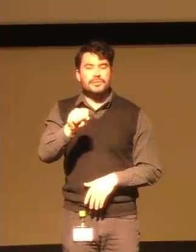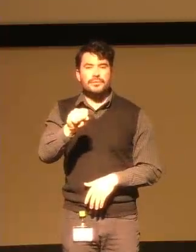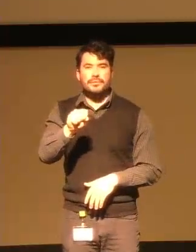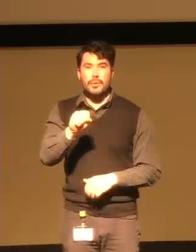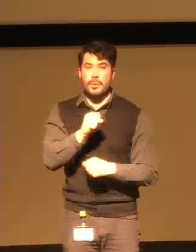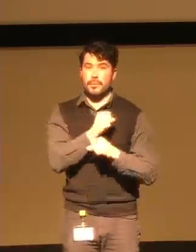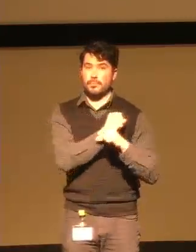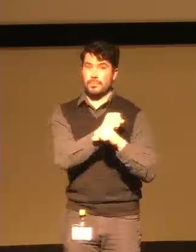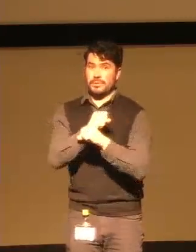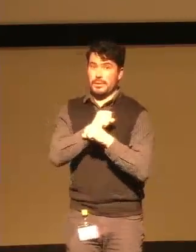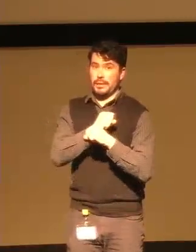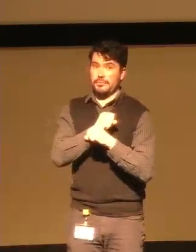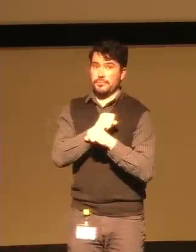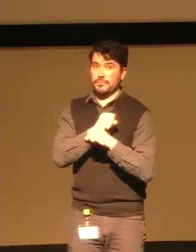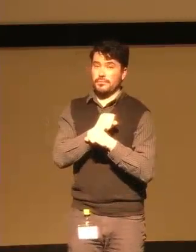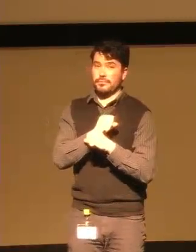to